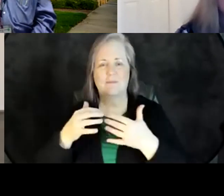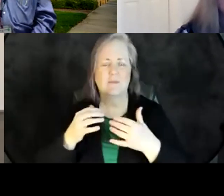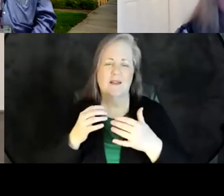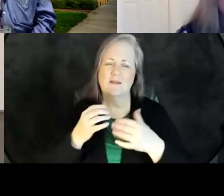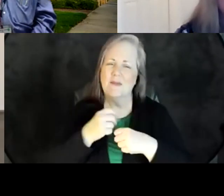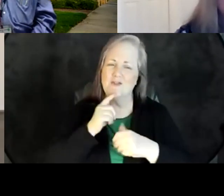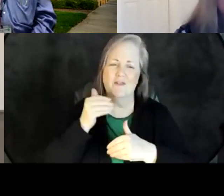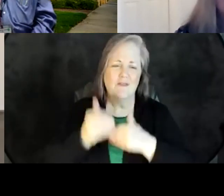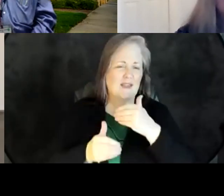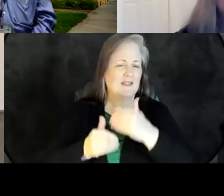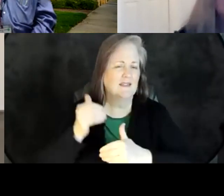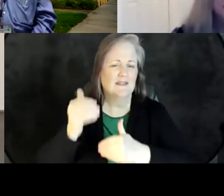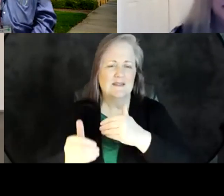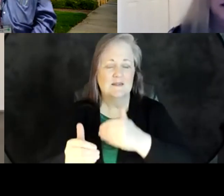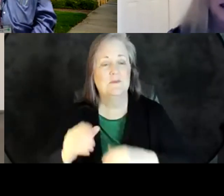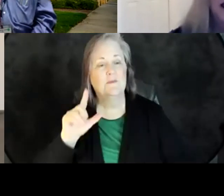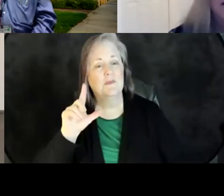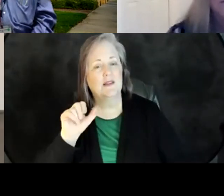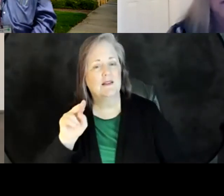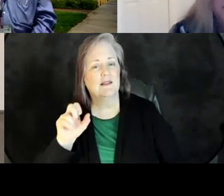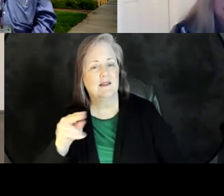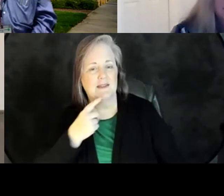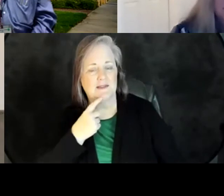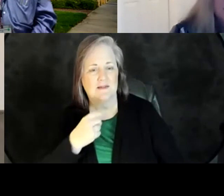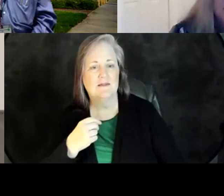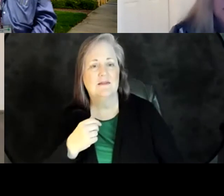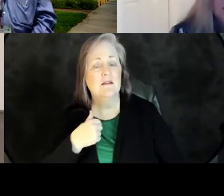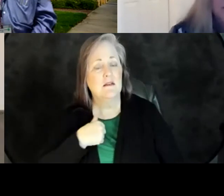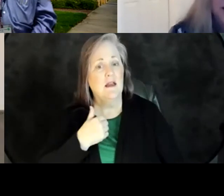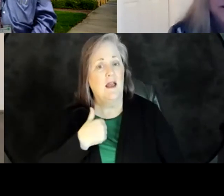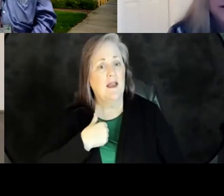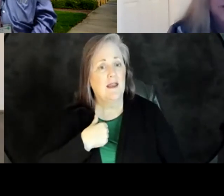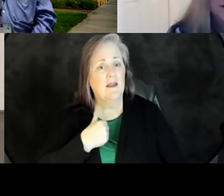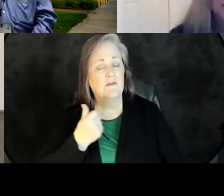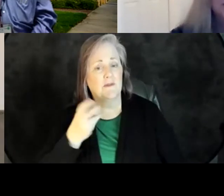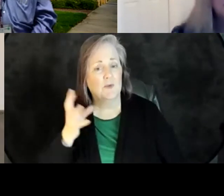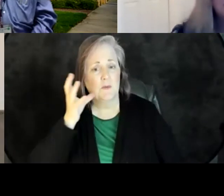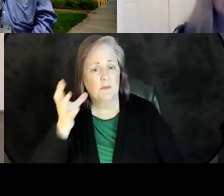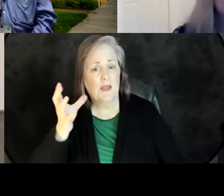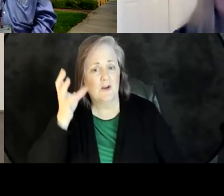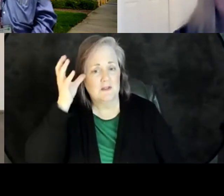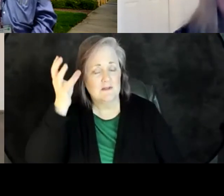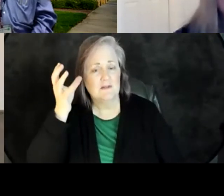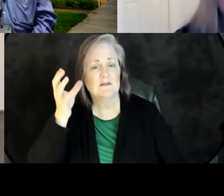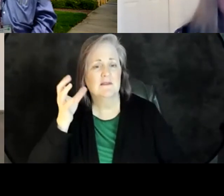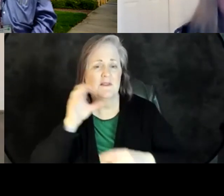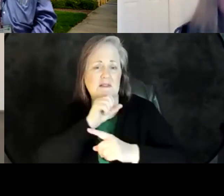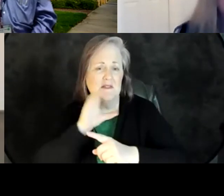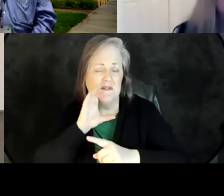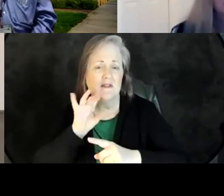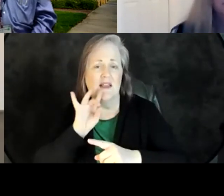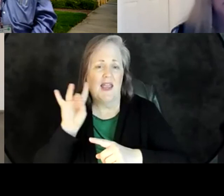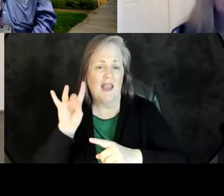phases. And I'd just like to say that I have a couple of parents that are seniors in their mid 80s, and they